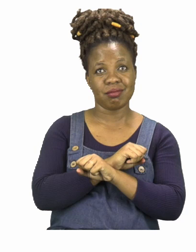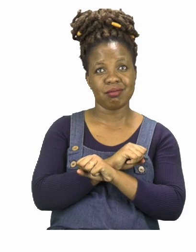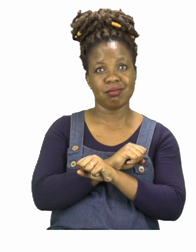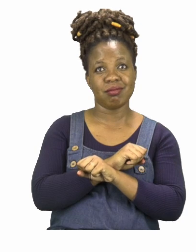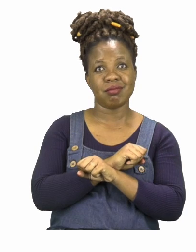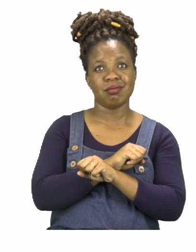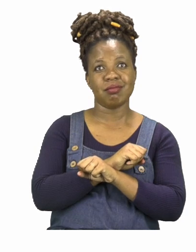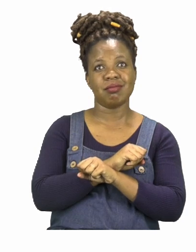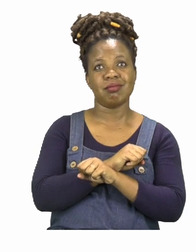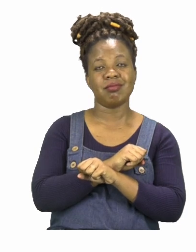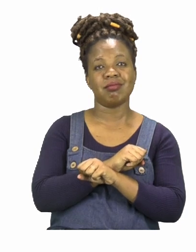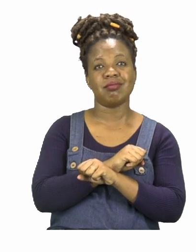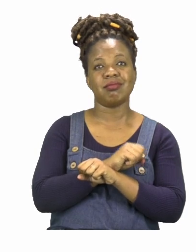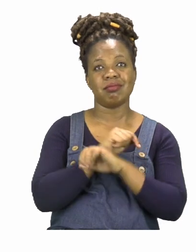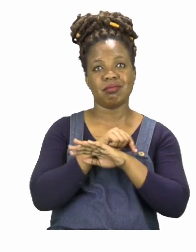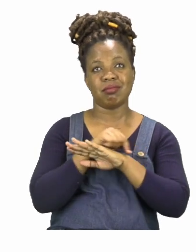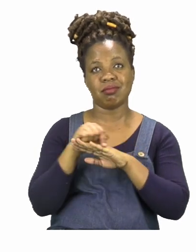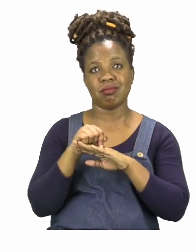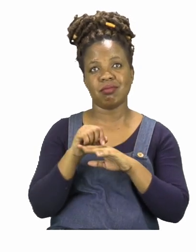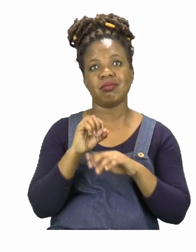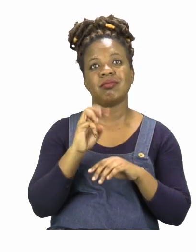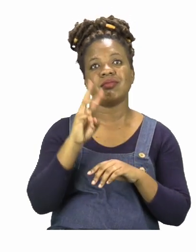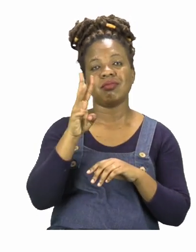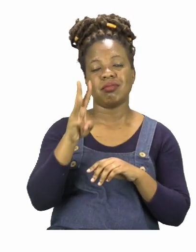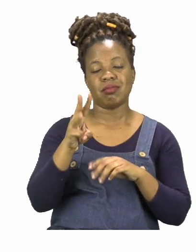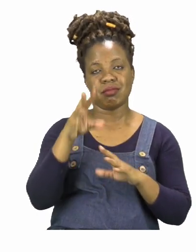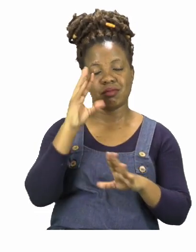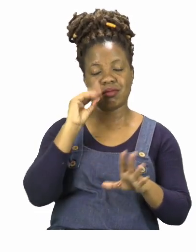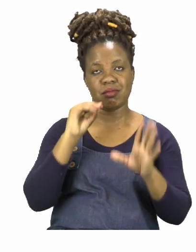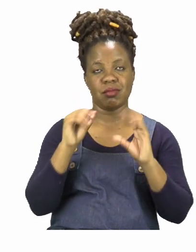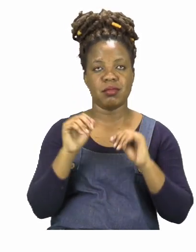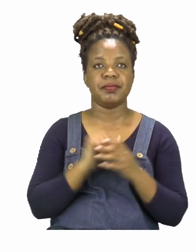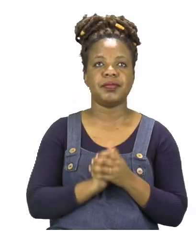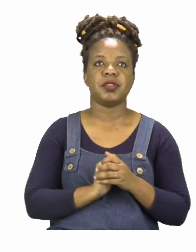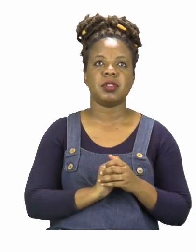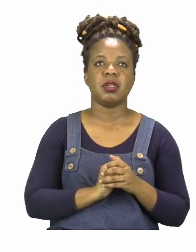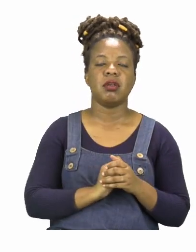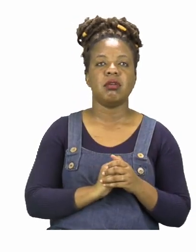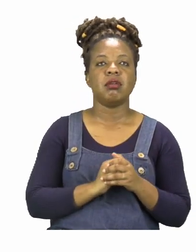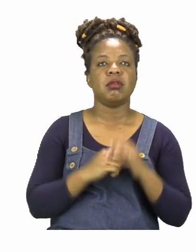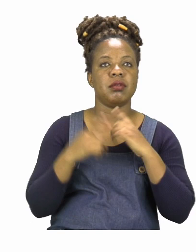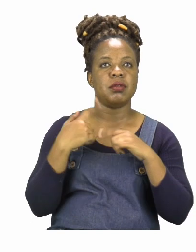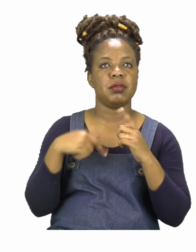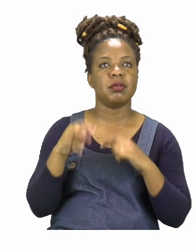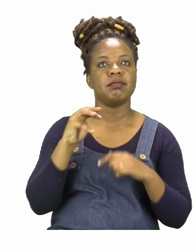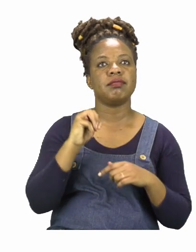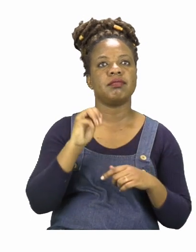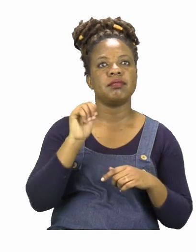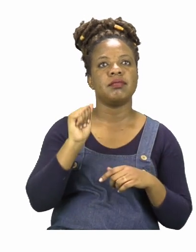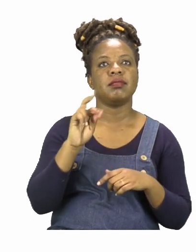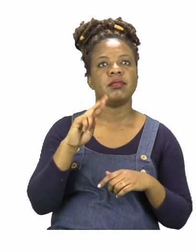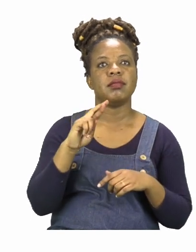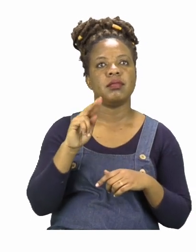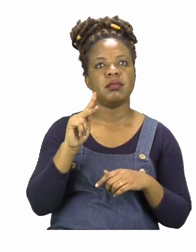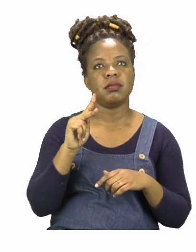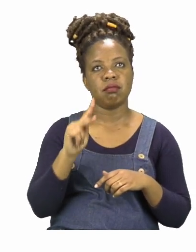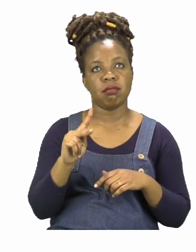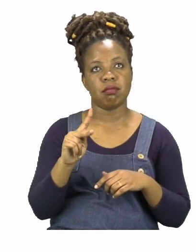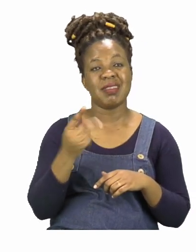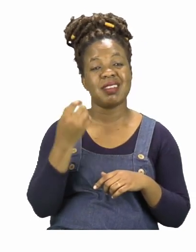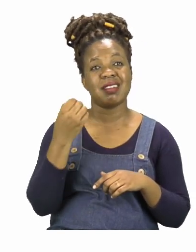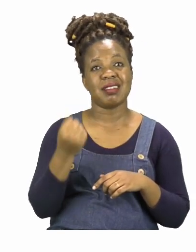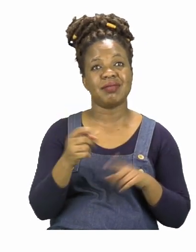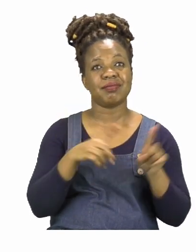Mark has a test tomorrow, so tonight Dash will study. Now